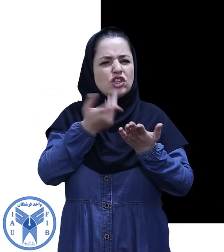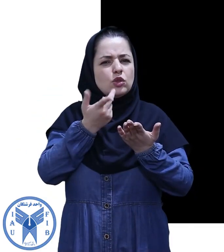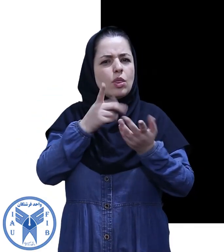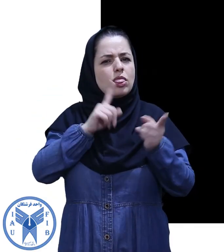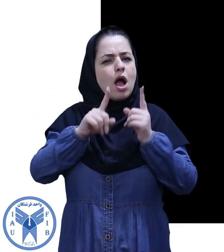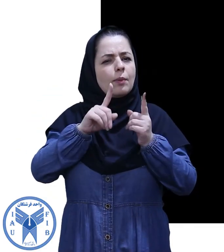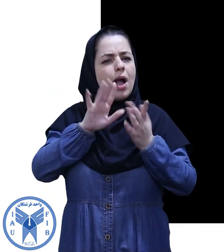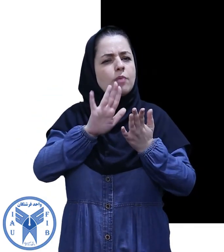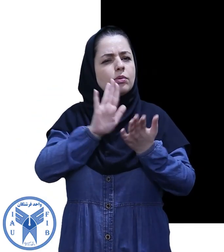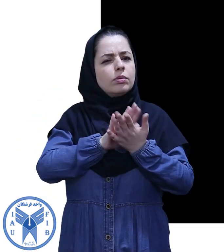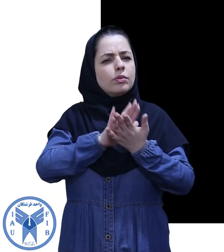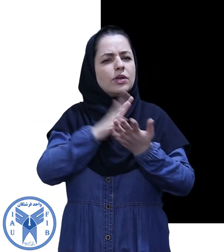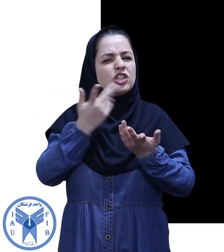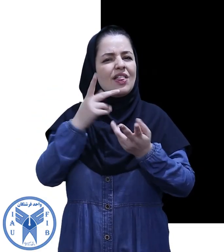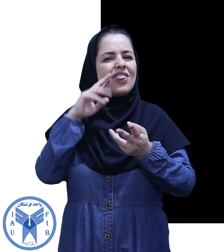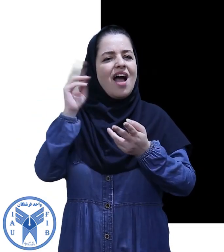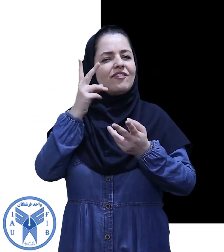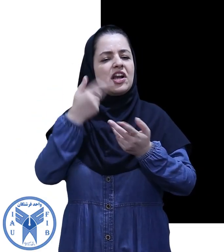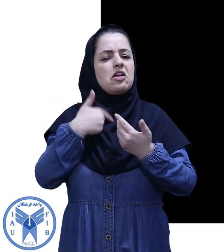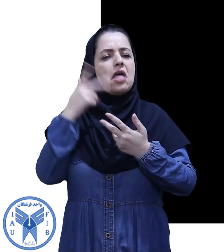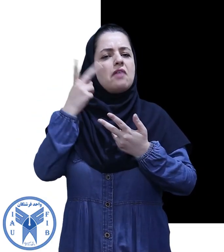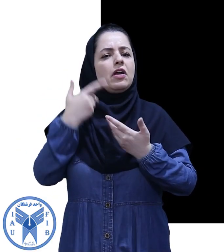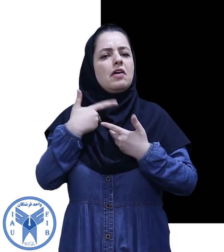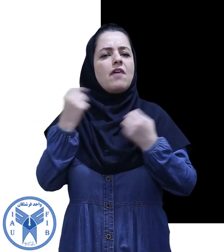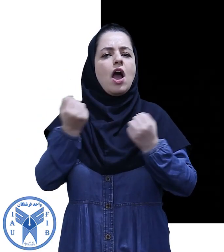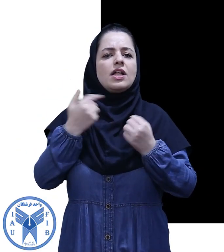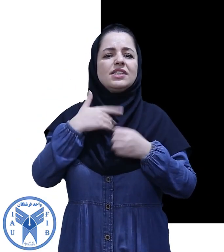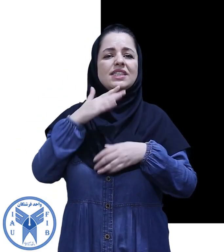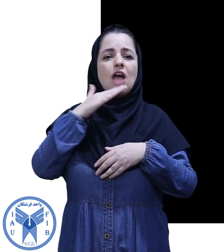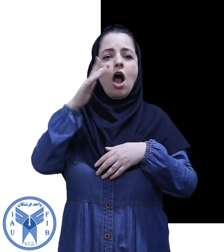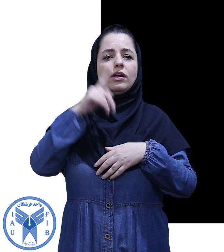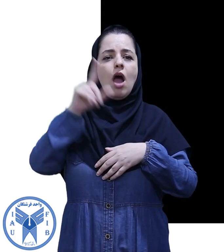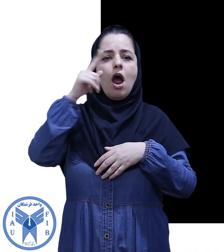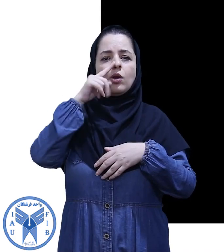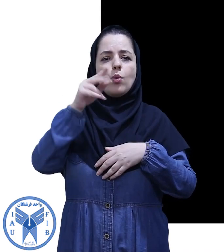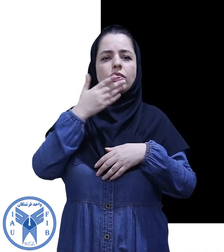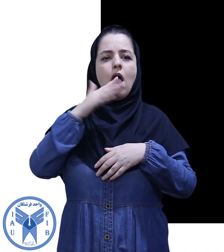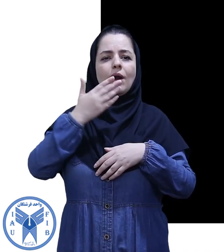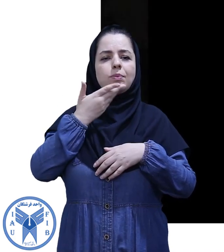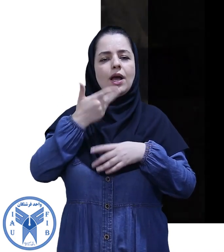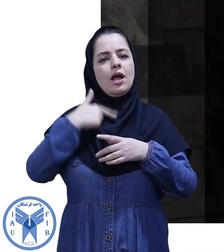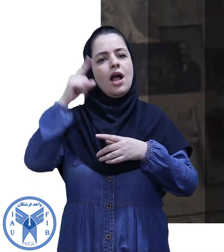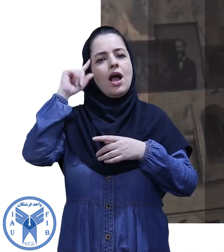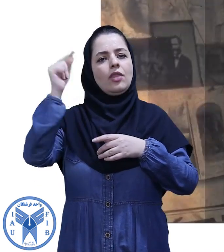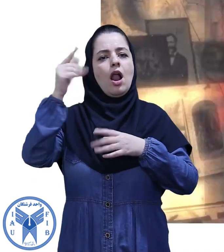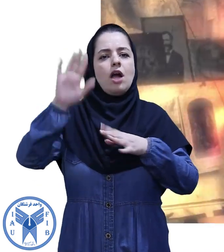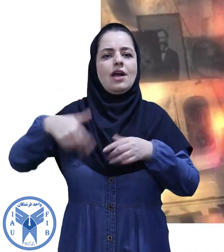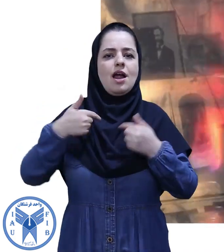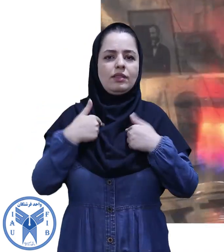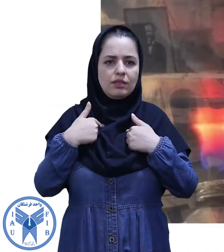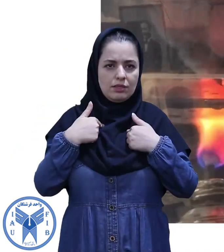permanently. And as Herschel is dabbling, he invents the cyanotype as well.